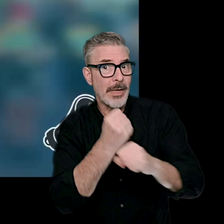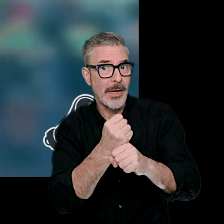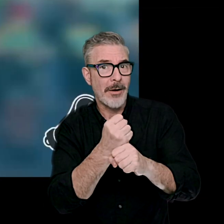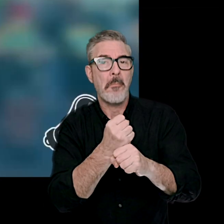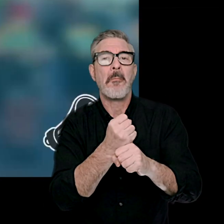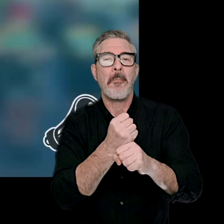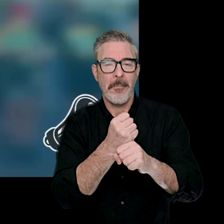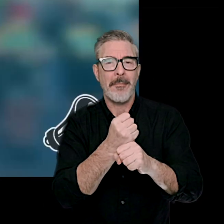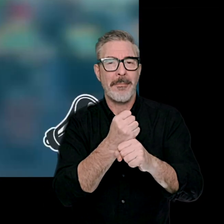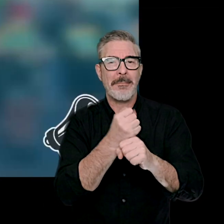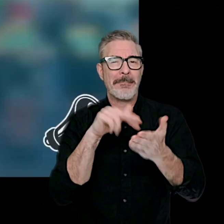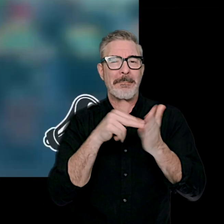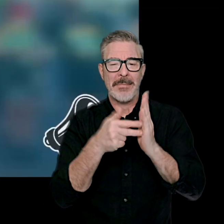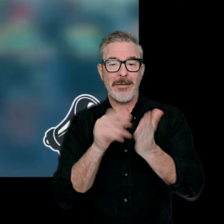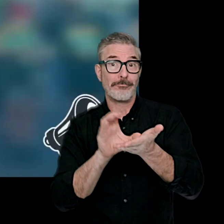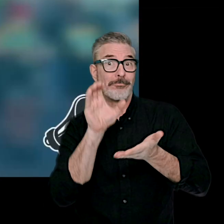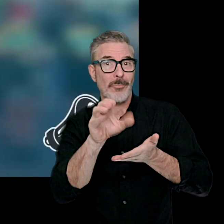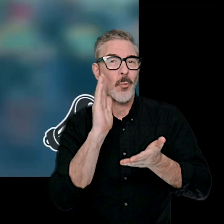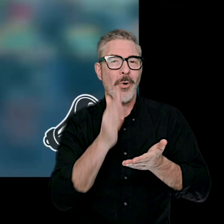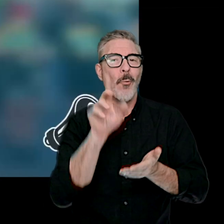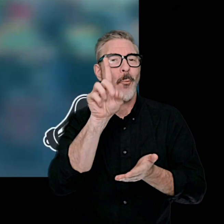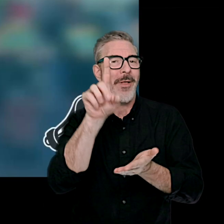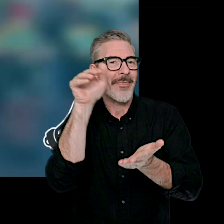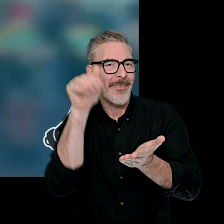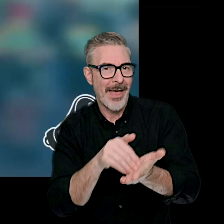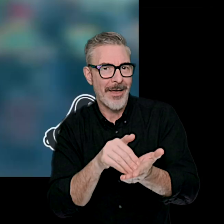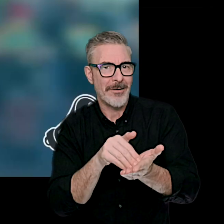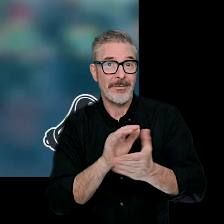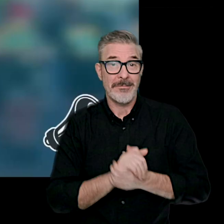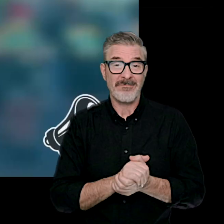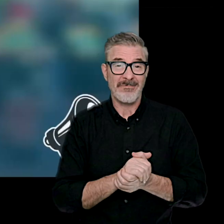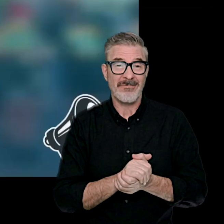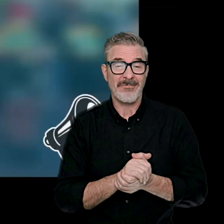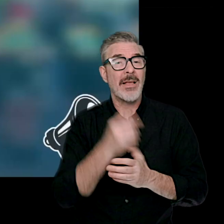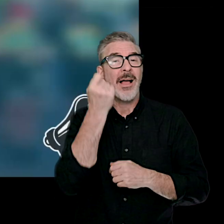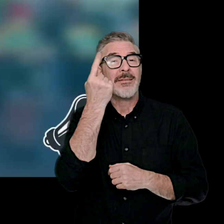And you would multiply that 1 week of pay, average week of pay,